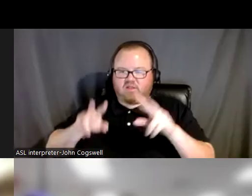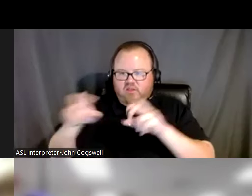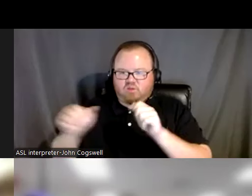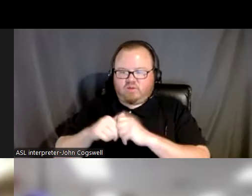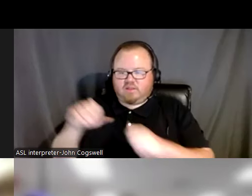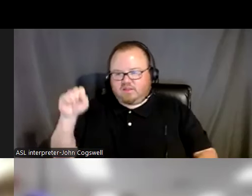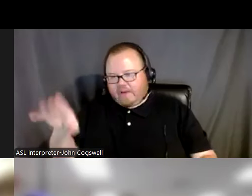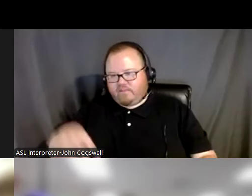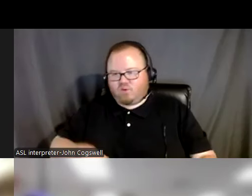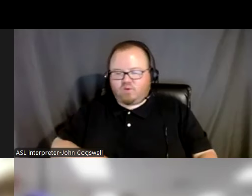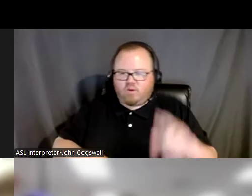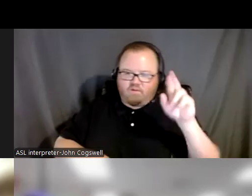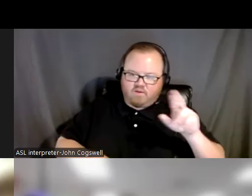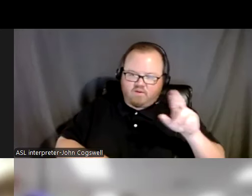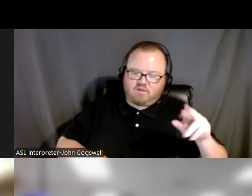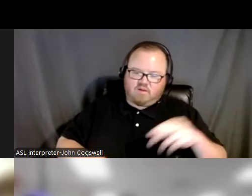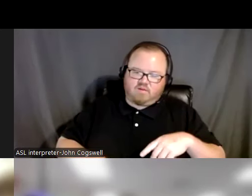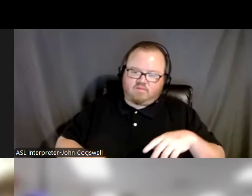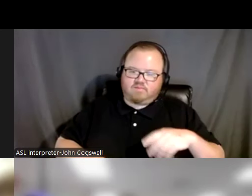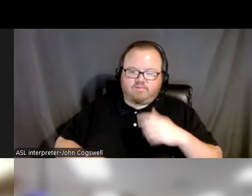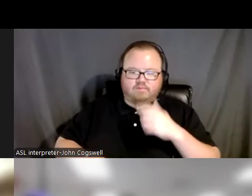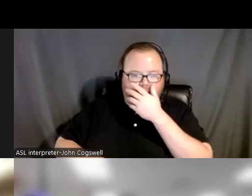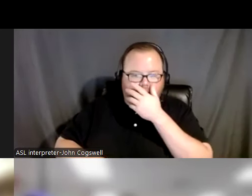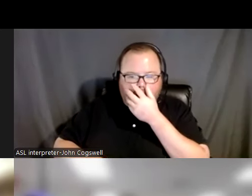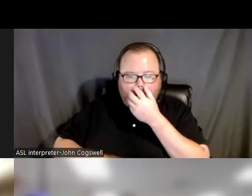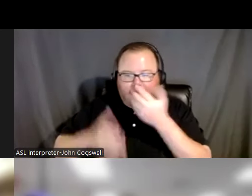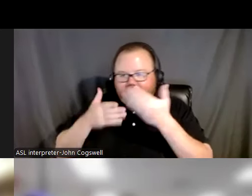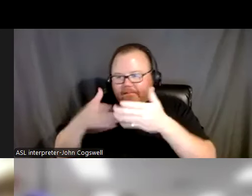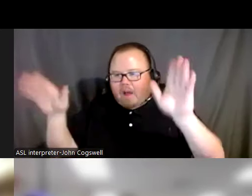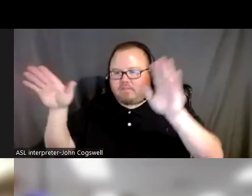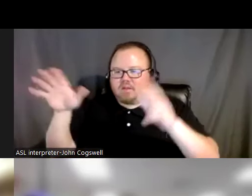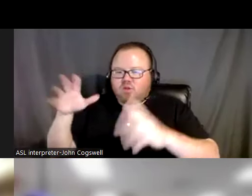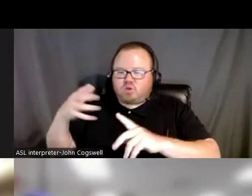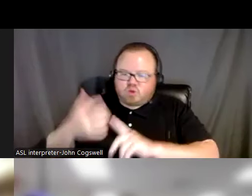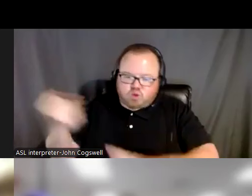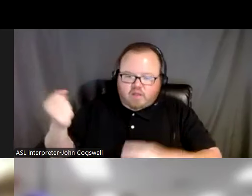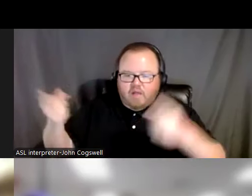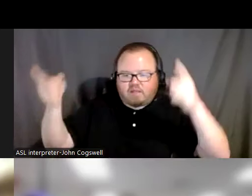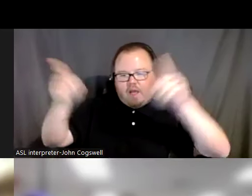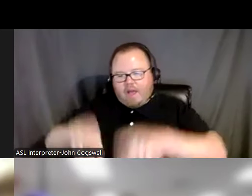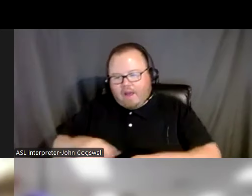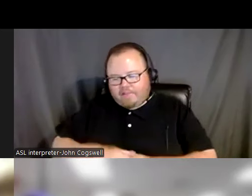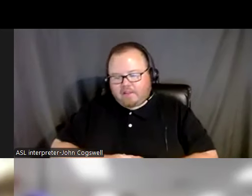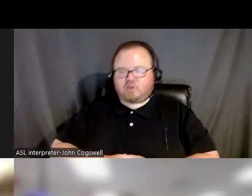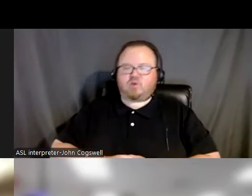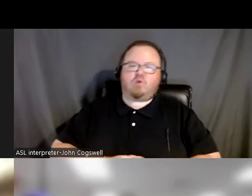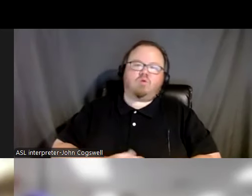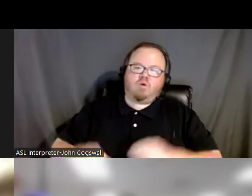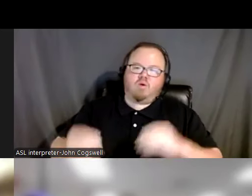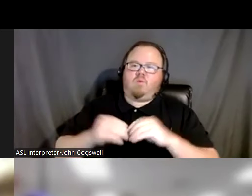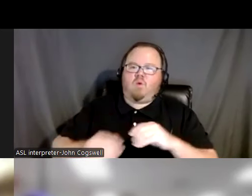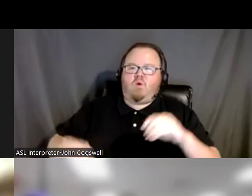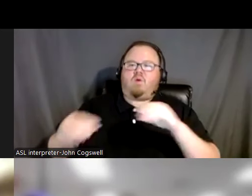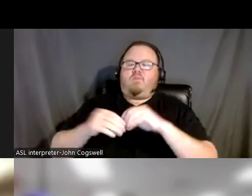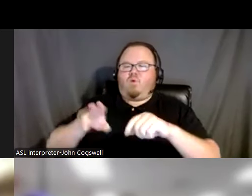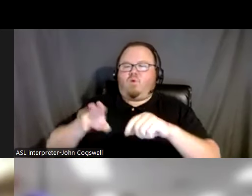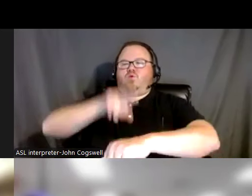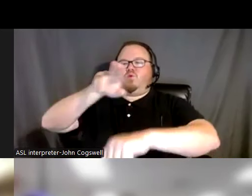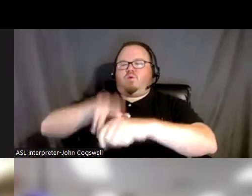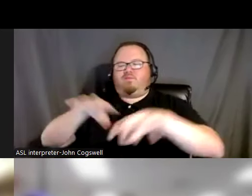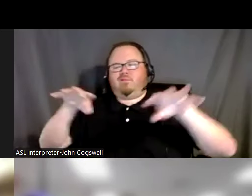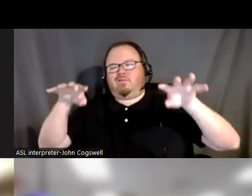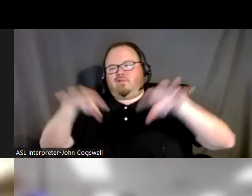Riverside of some, more prominent public suicides. So more and more, we're starting to normalize.